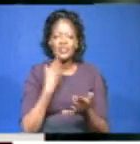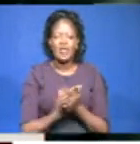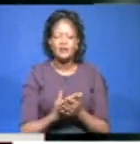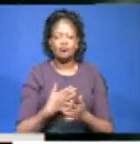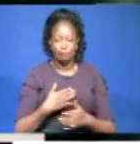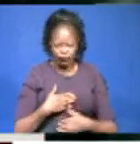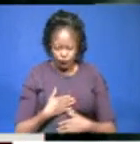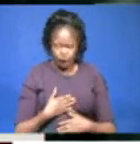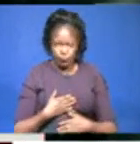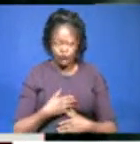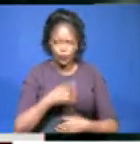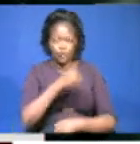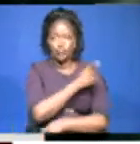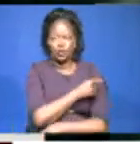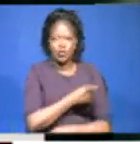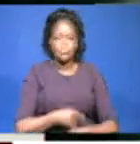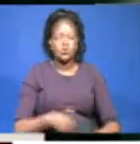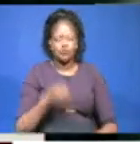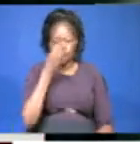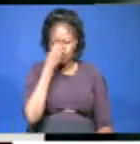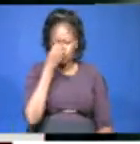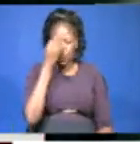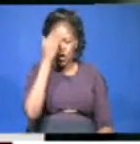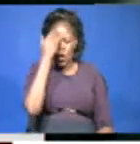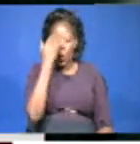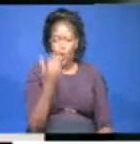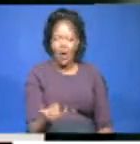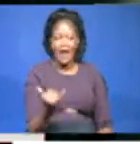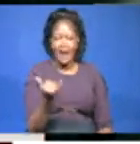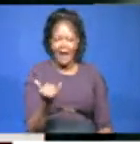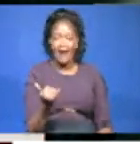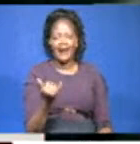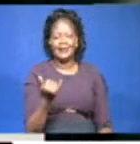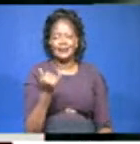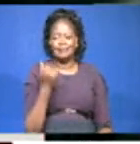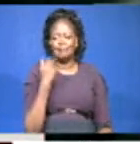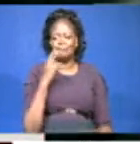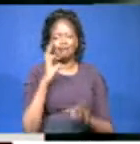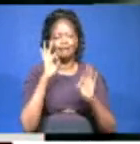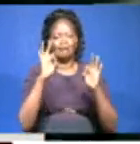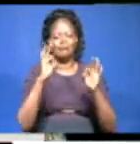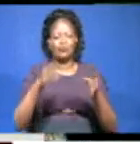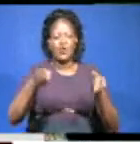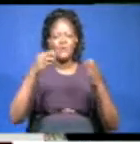Excellency Dr. William Samoei Ruto for seeing it fit to give me